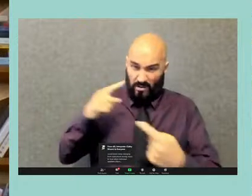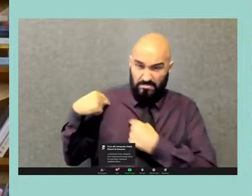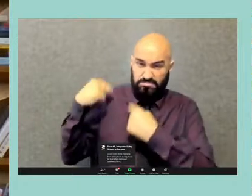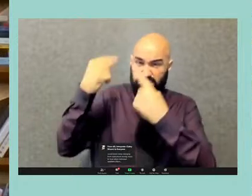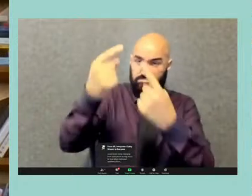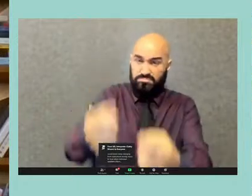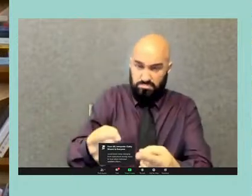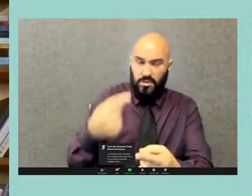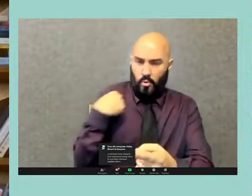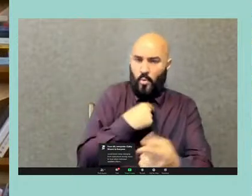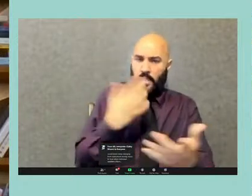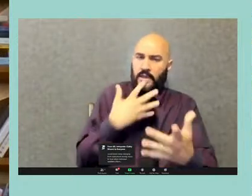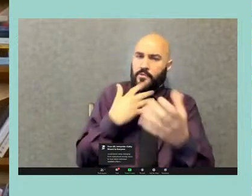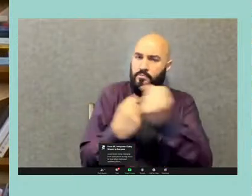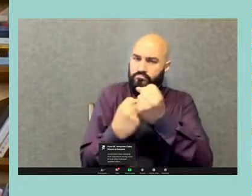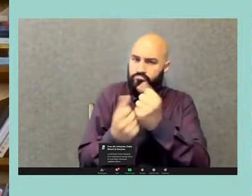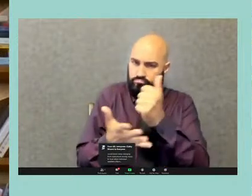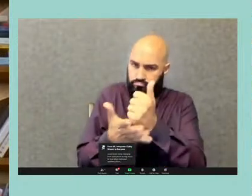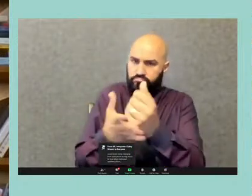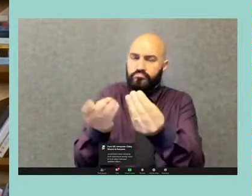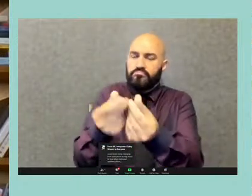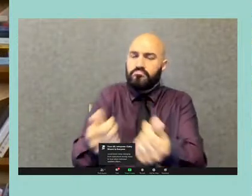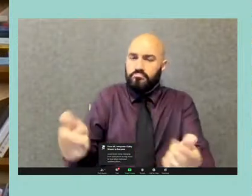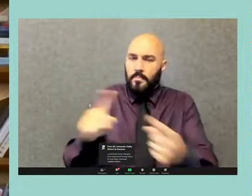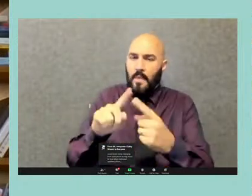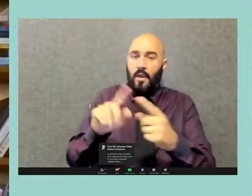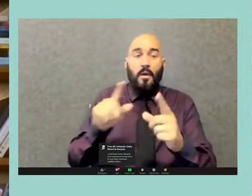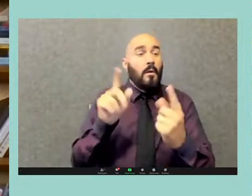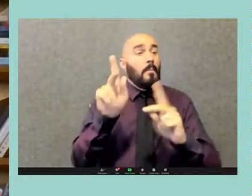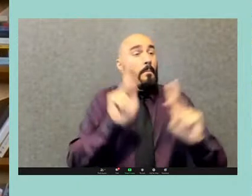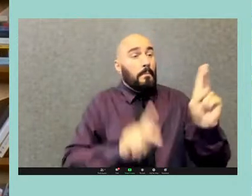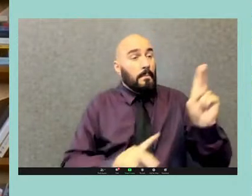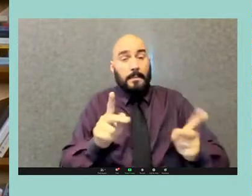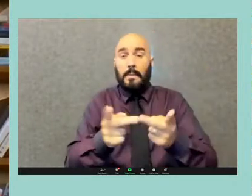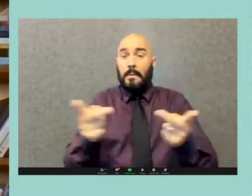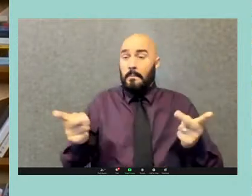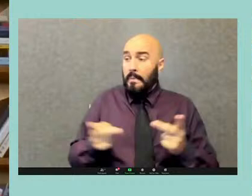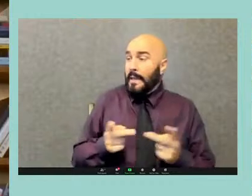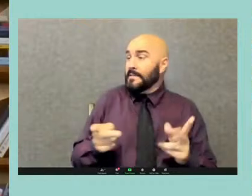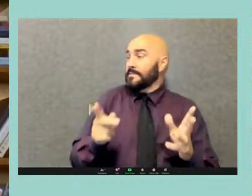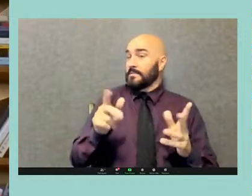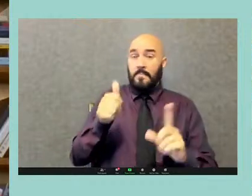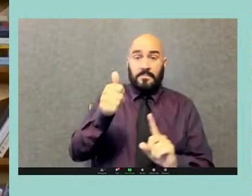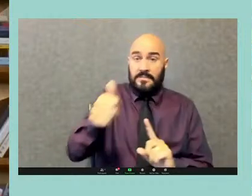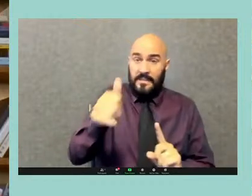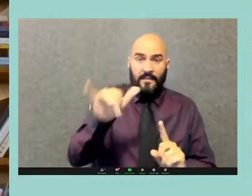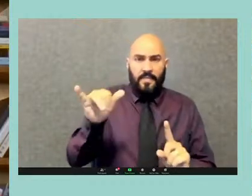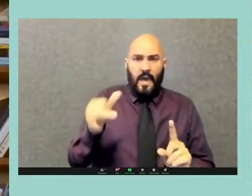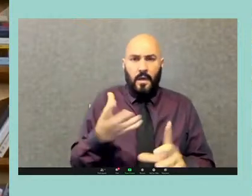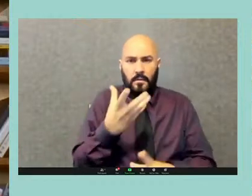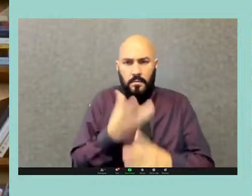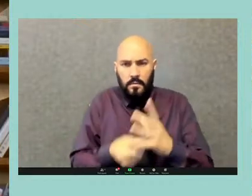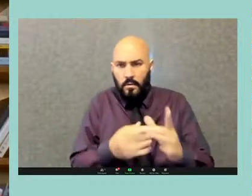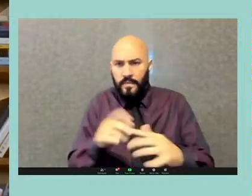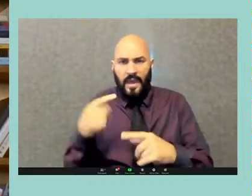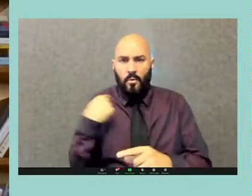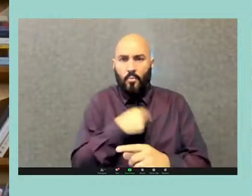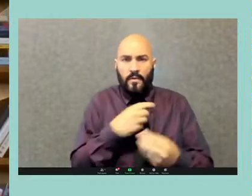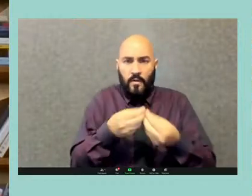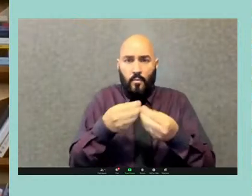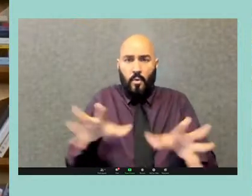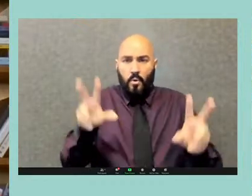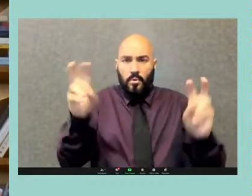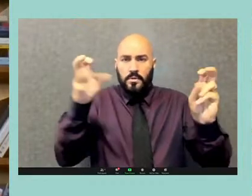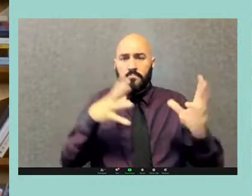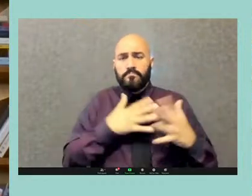been with you, the places and people and parts of yourself that you mourn, and the